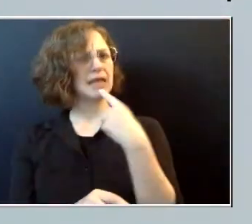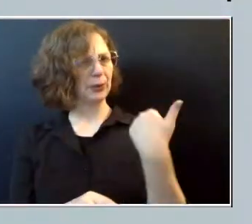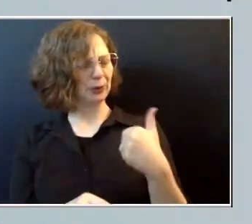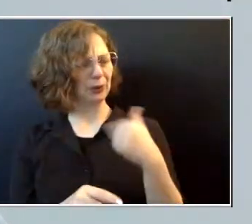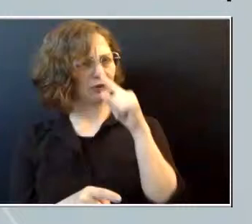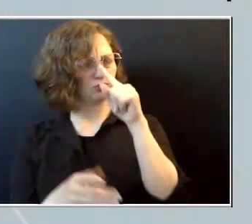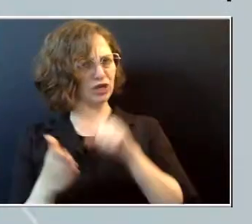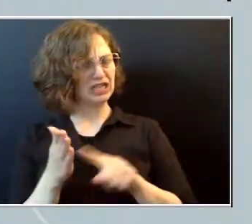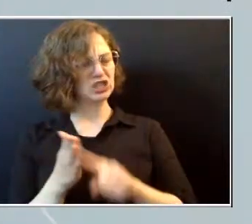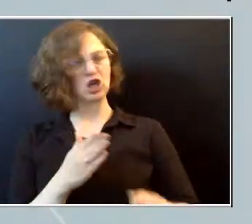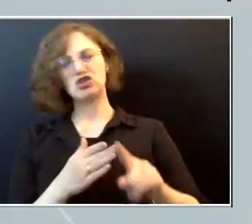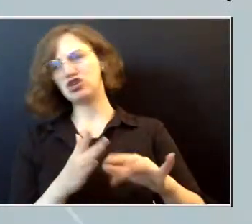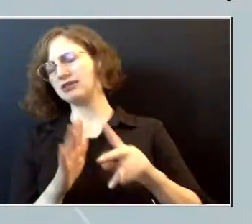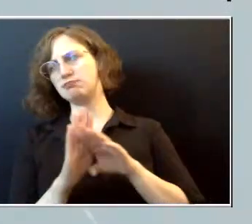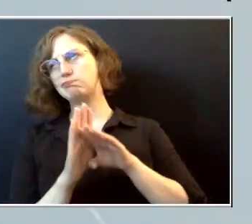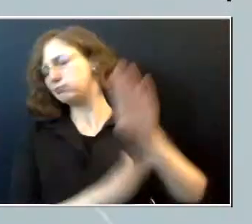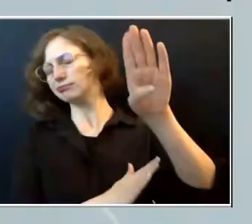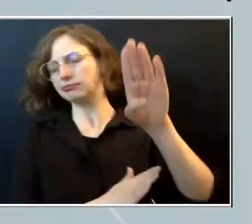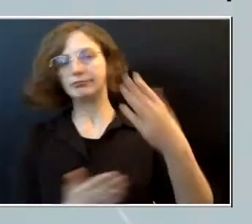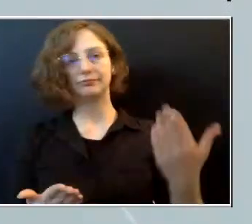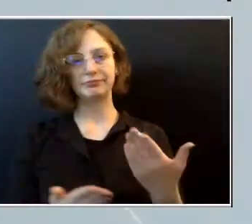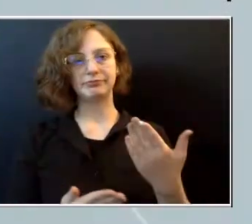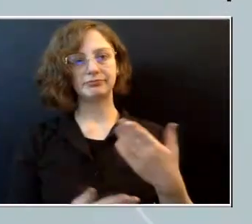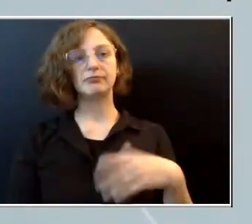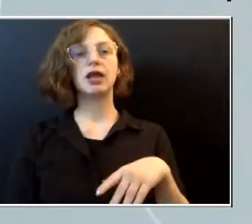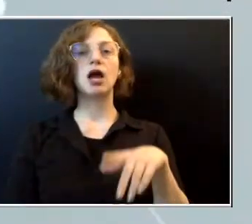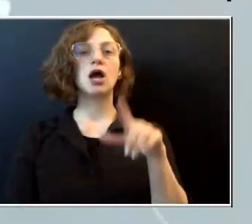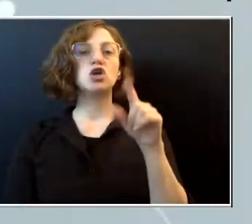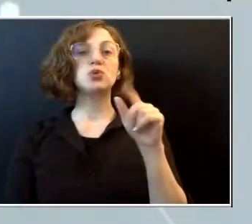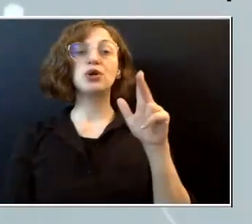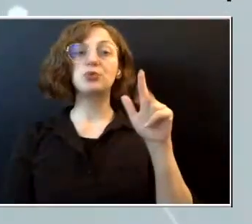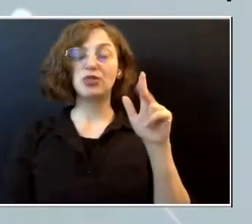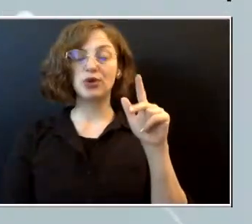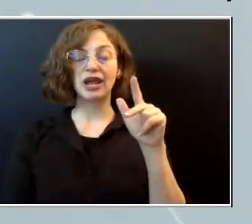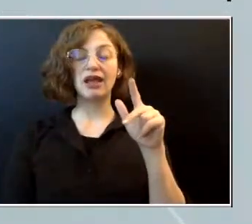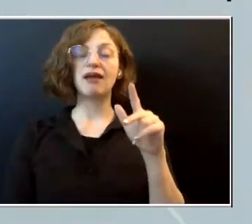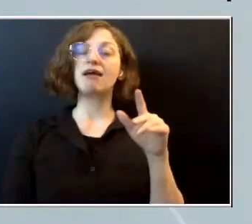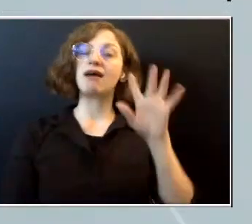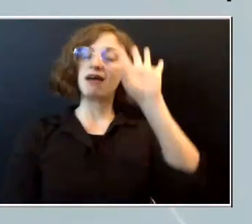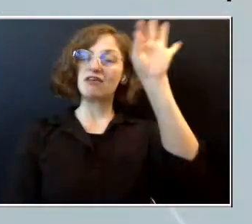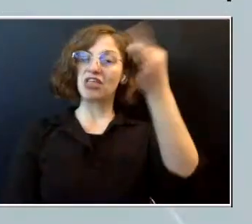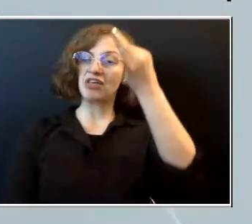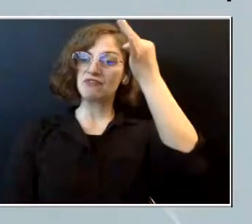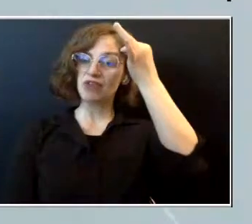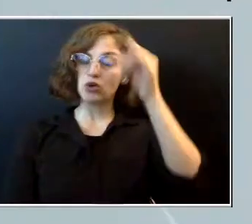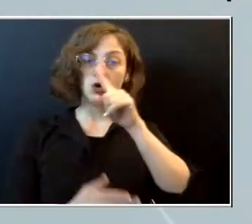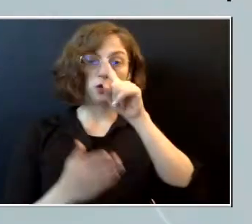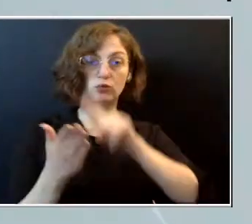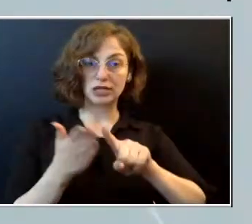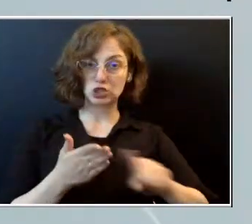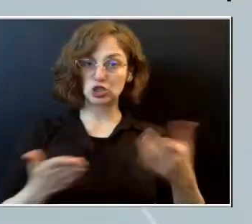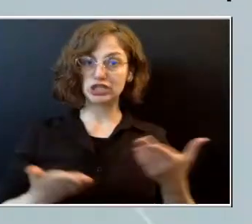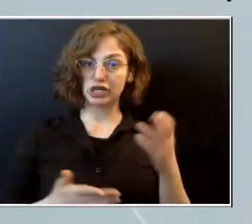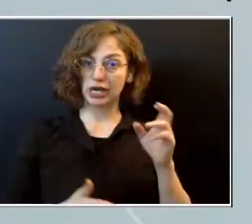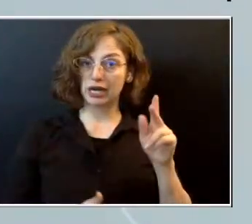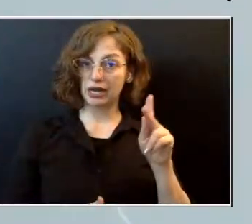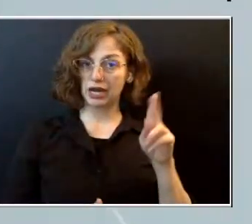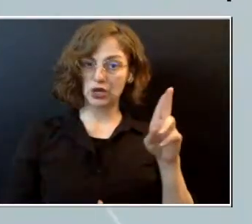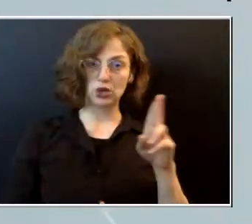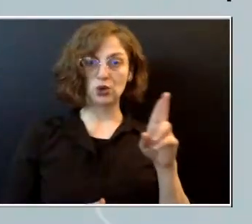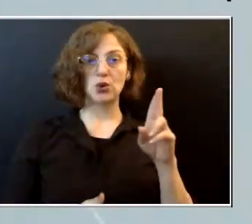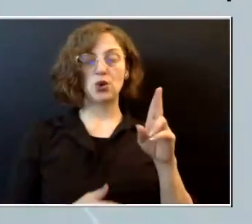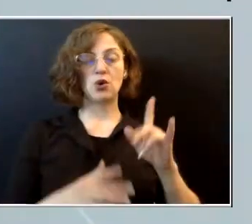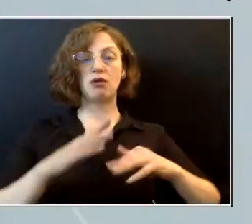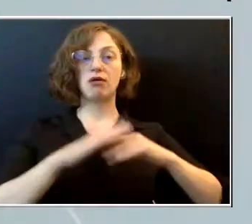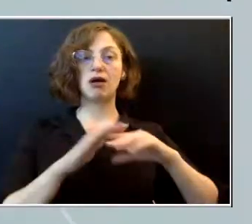2023, federally funded research at KUMC reached over $120 million for 1 year. That's